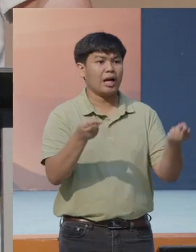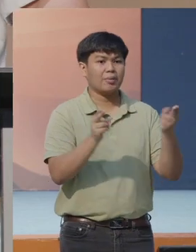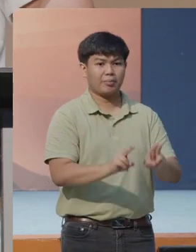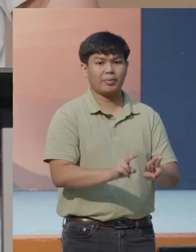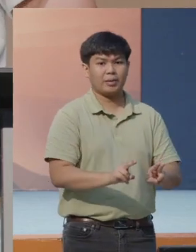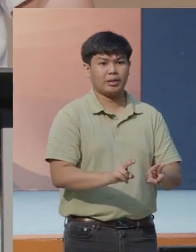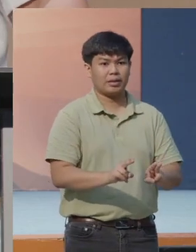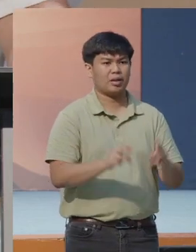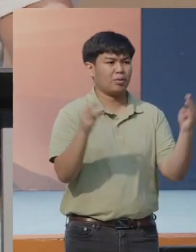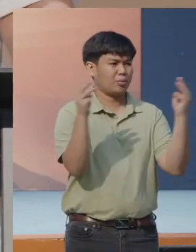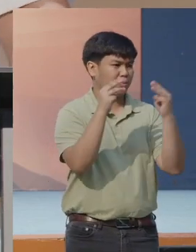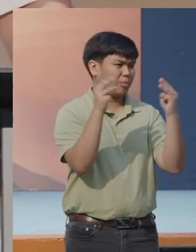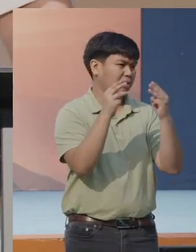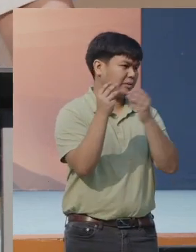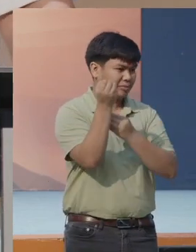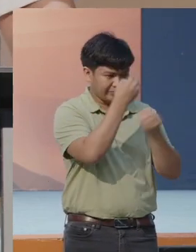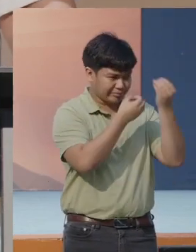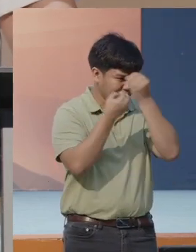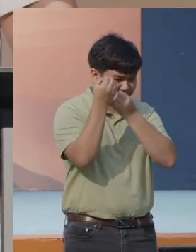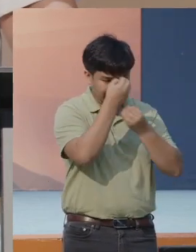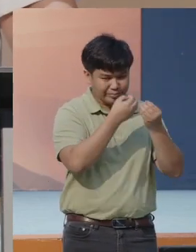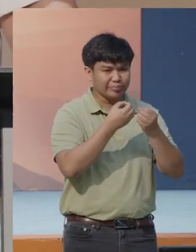is messy.